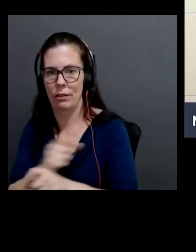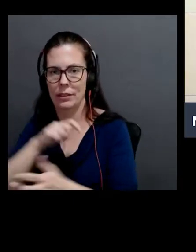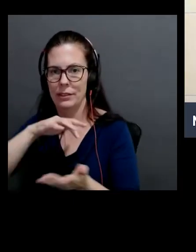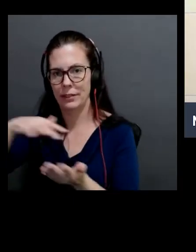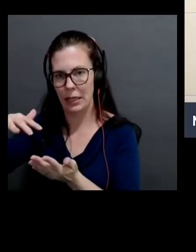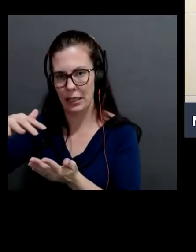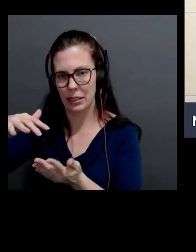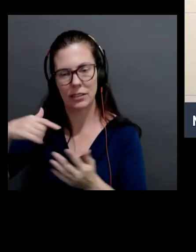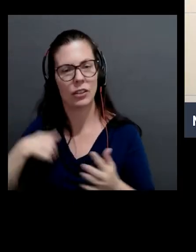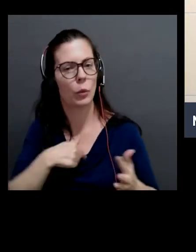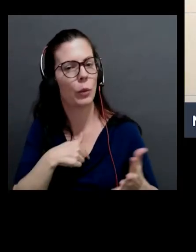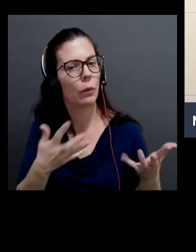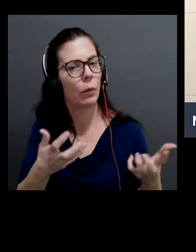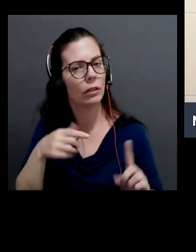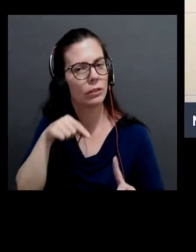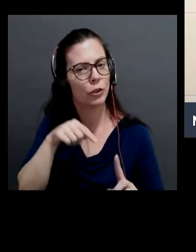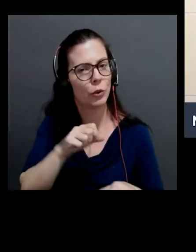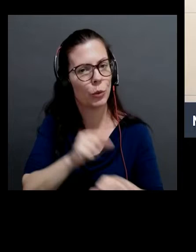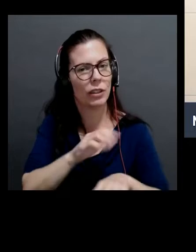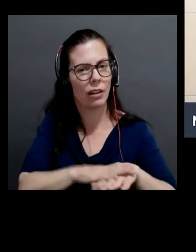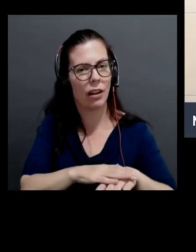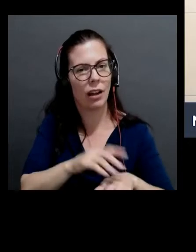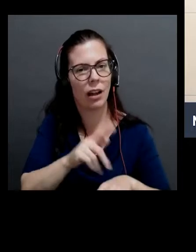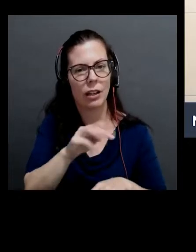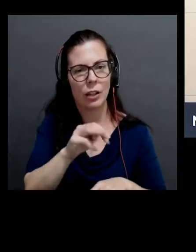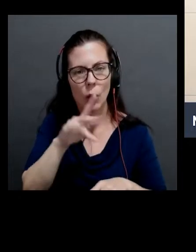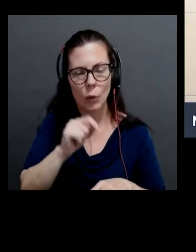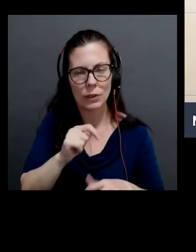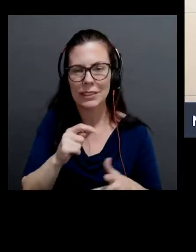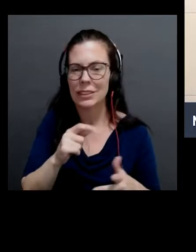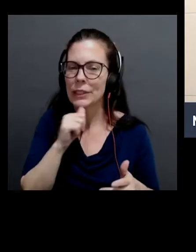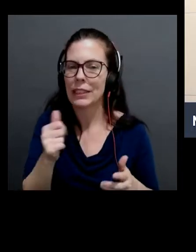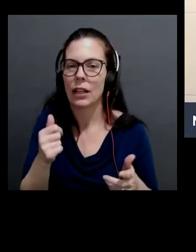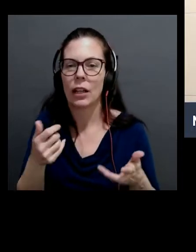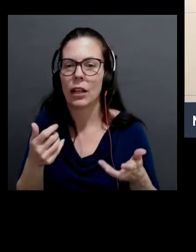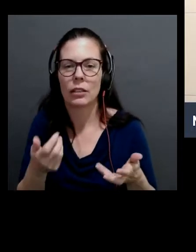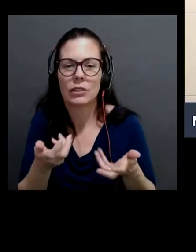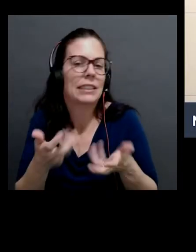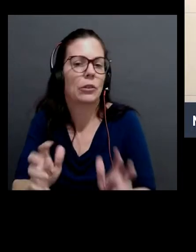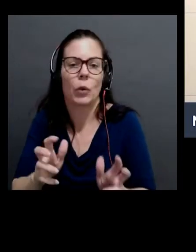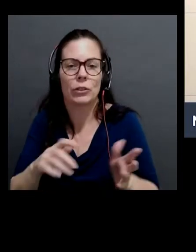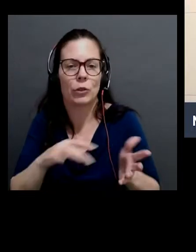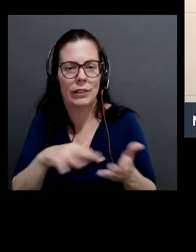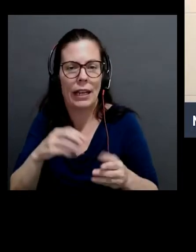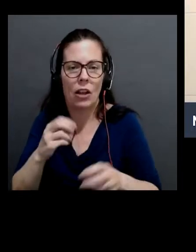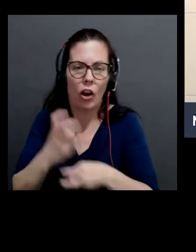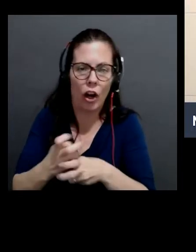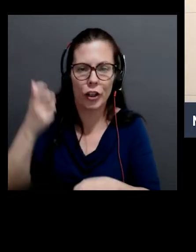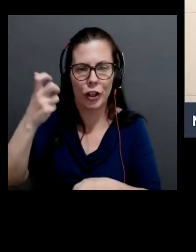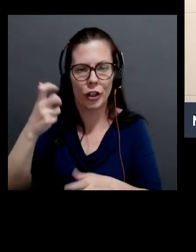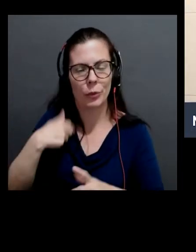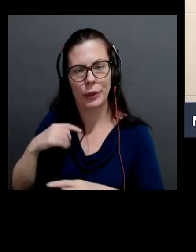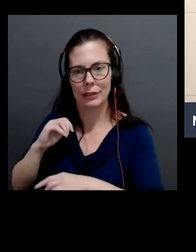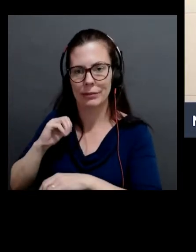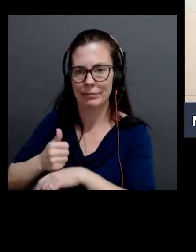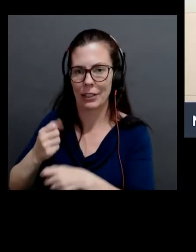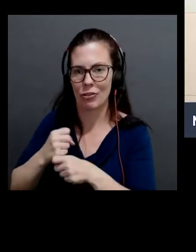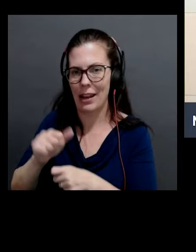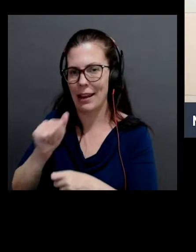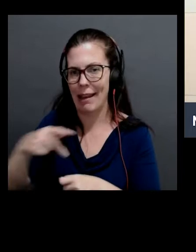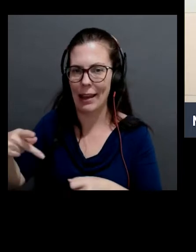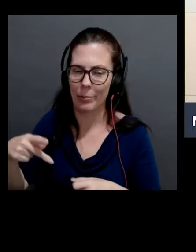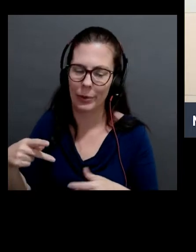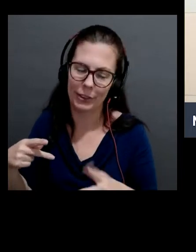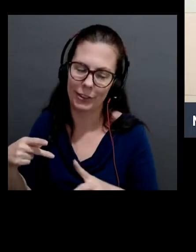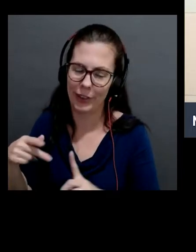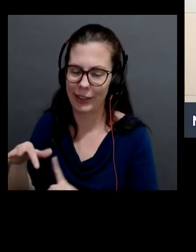on knowing, I guess instead of studying harder, we just decided to create an app, which is a story in itself. But we started to